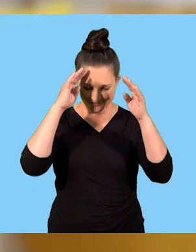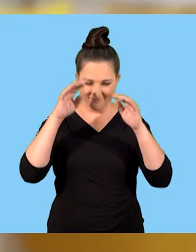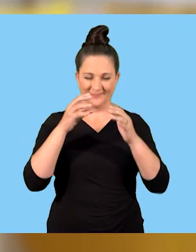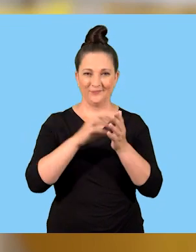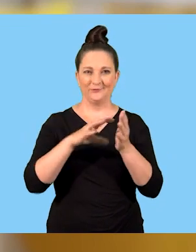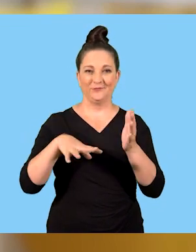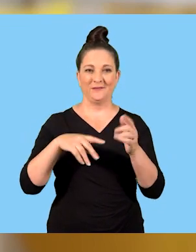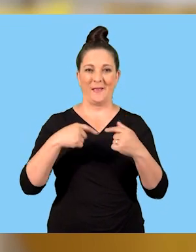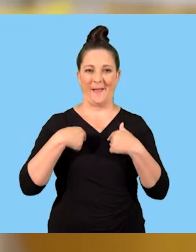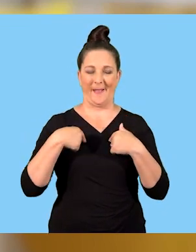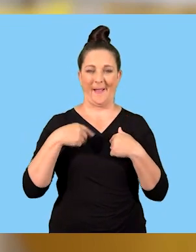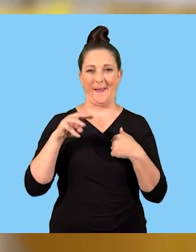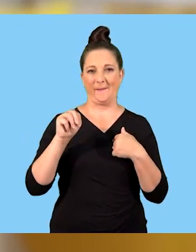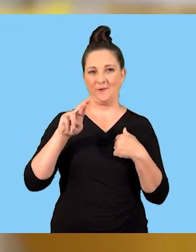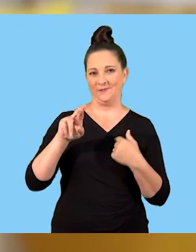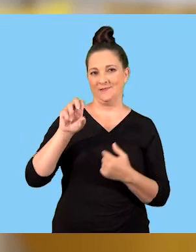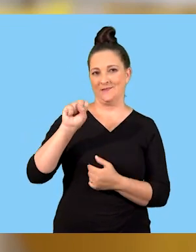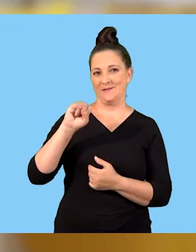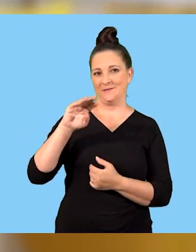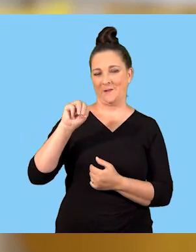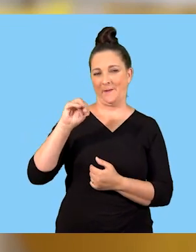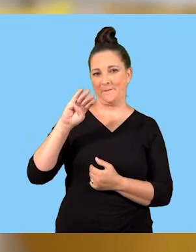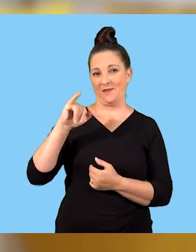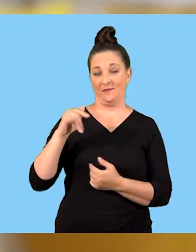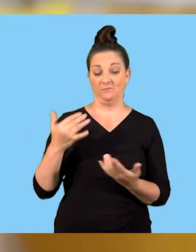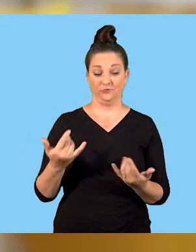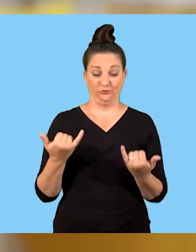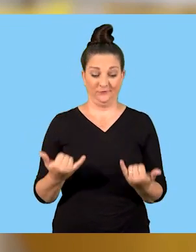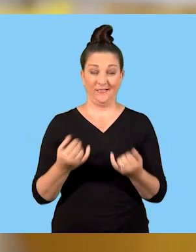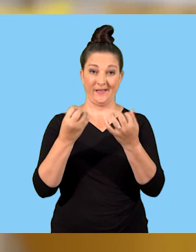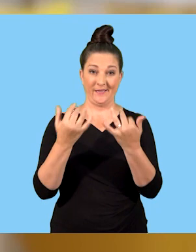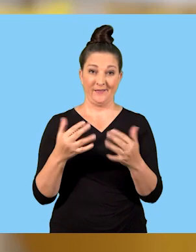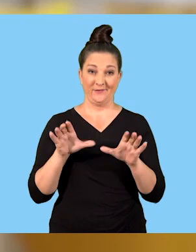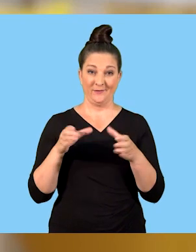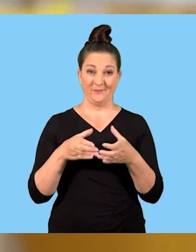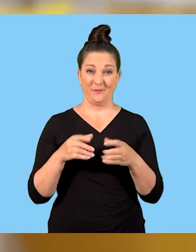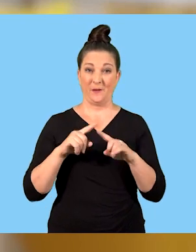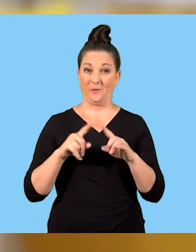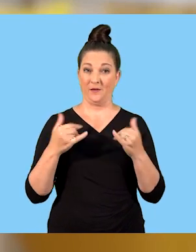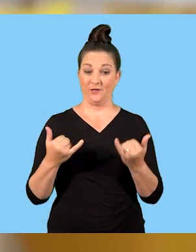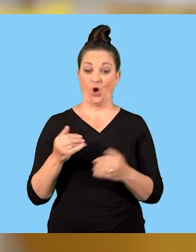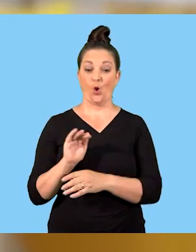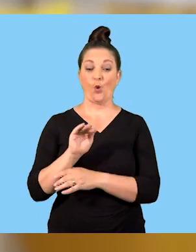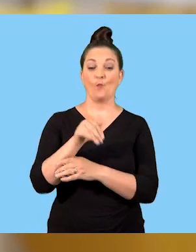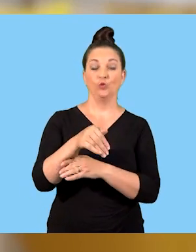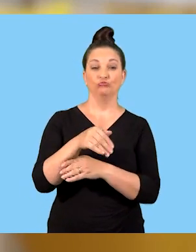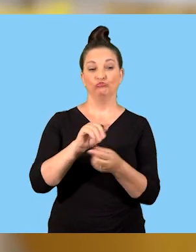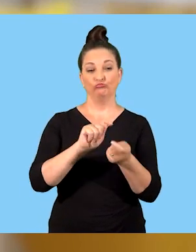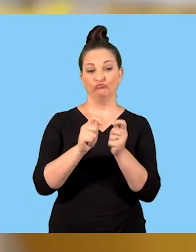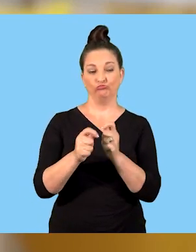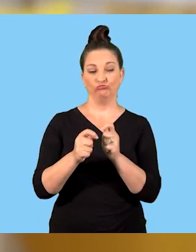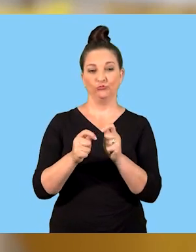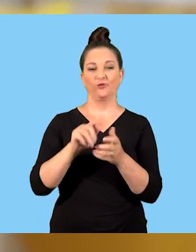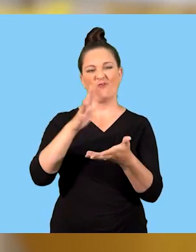Greetings, dear learners. My name is Mr. Simbi, and welcome to today's accounting class. In today's class, we're going to be talking